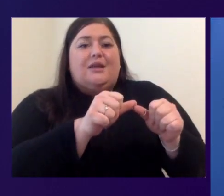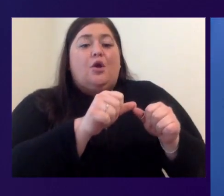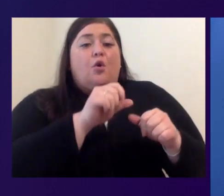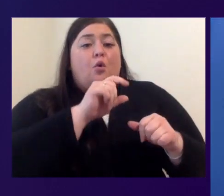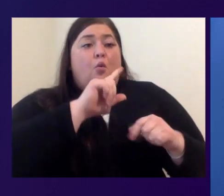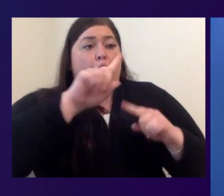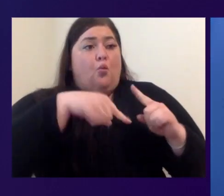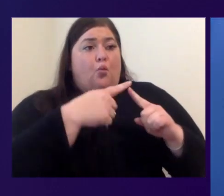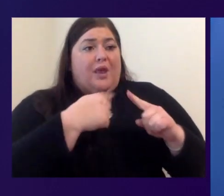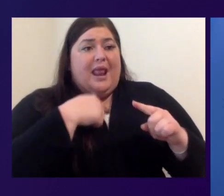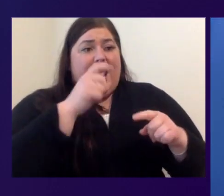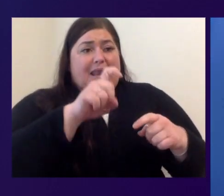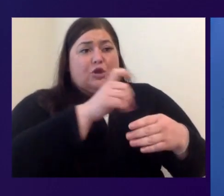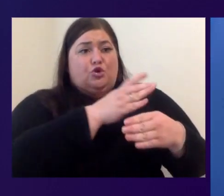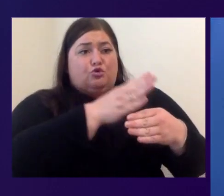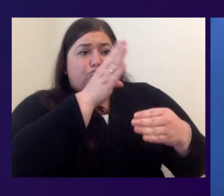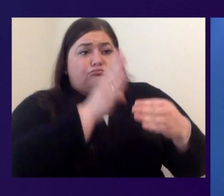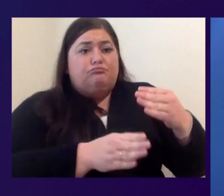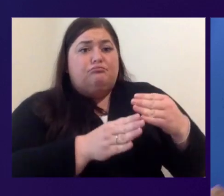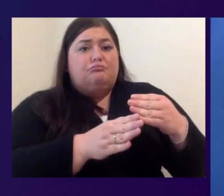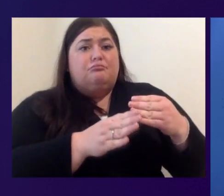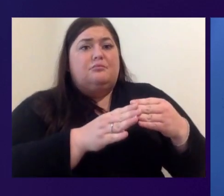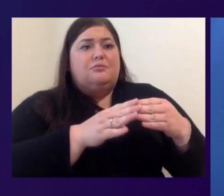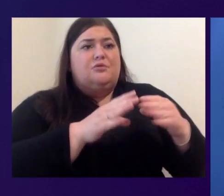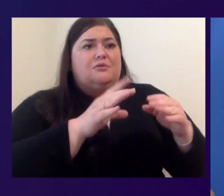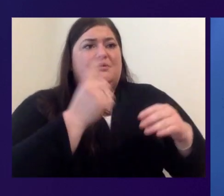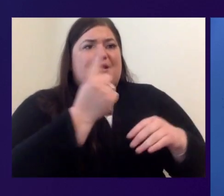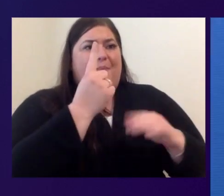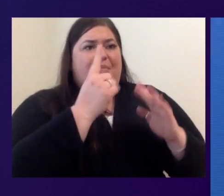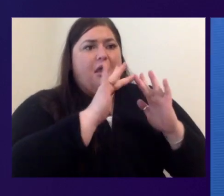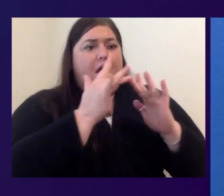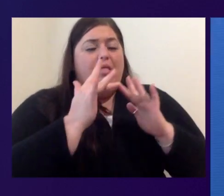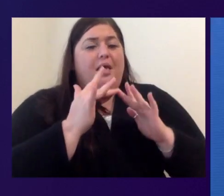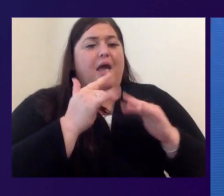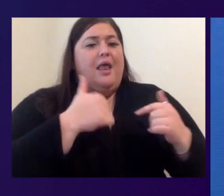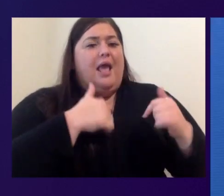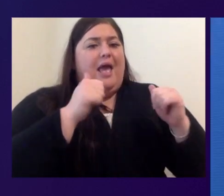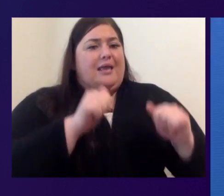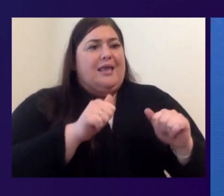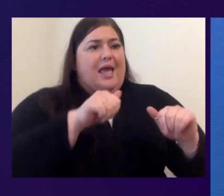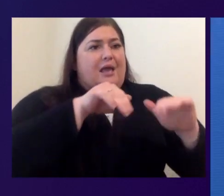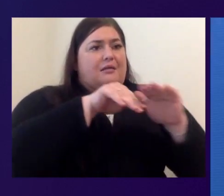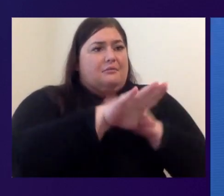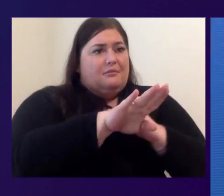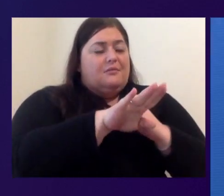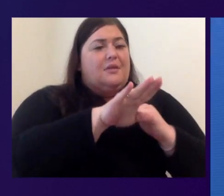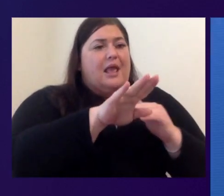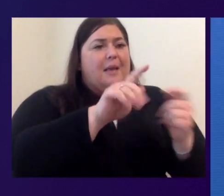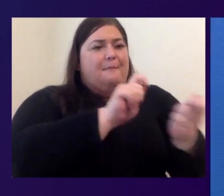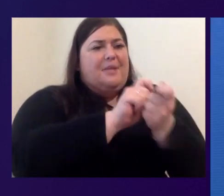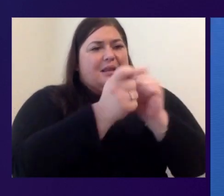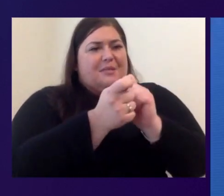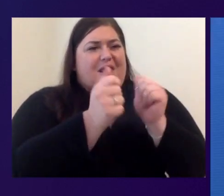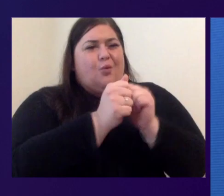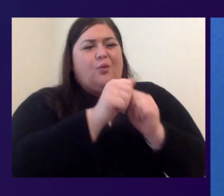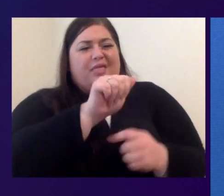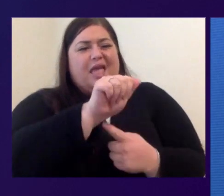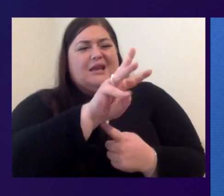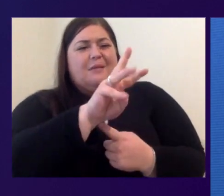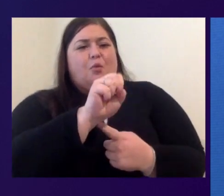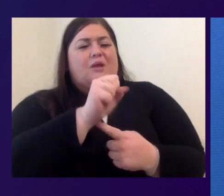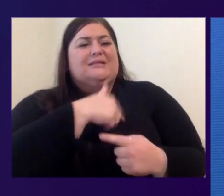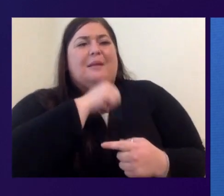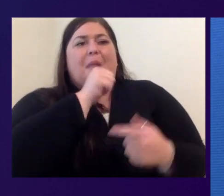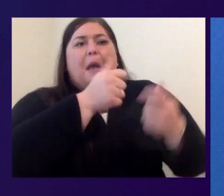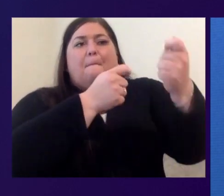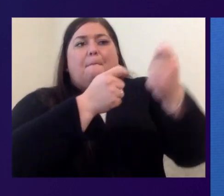something done online, I jump in my client browser, yes, but then I'm using it to manipulate a browser running in AWS. I'm not pulling data. I'm not pulling web